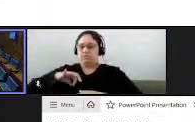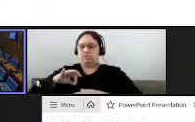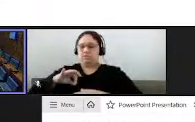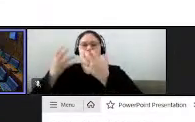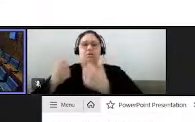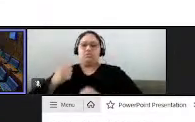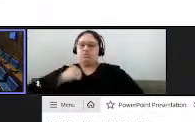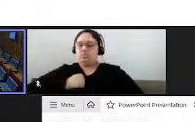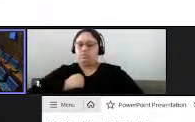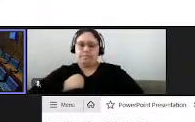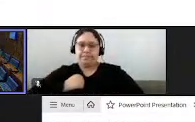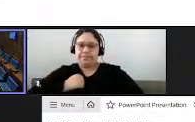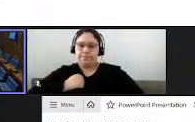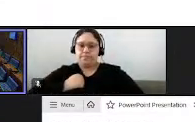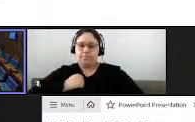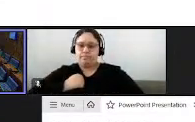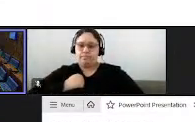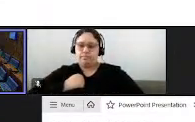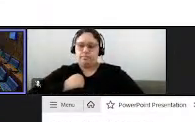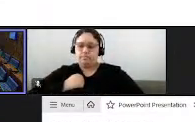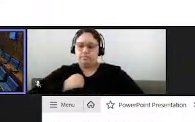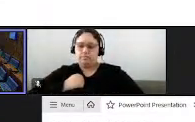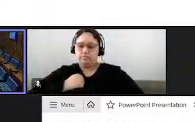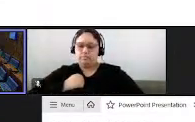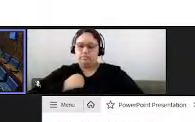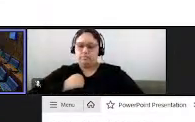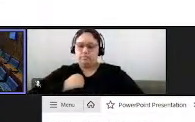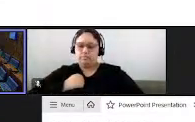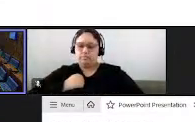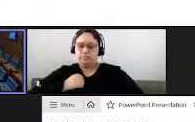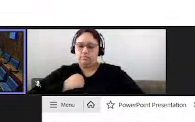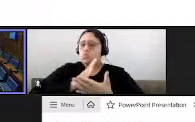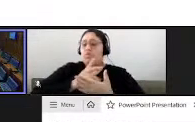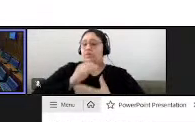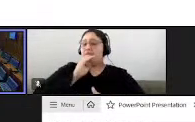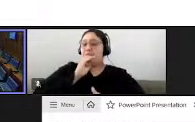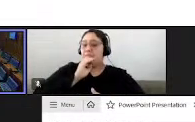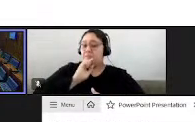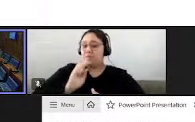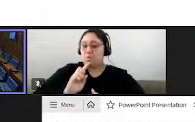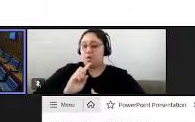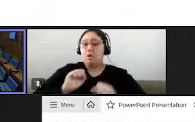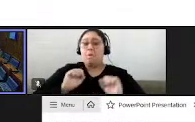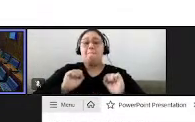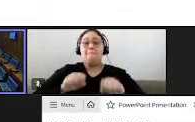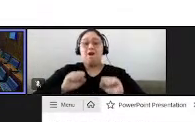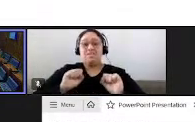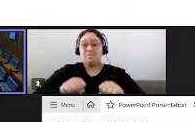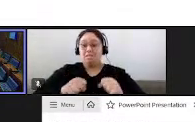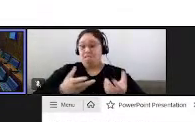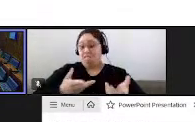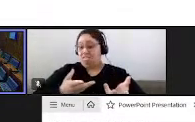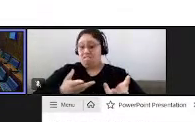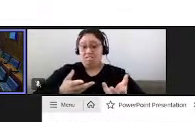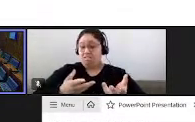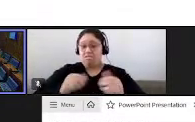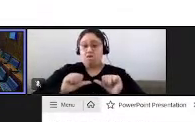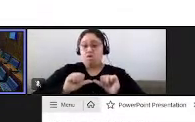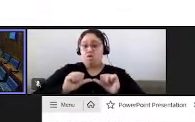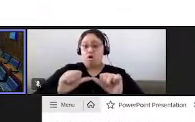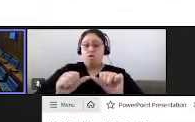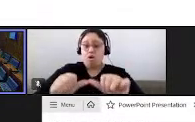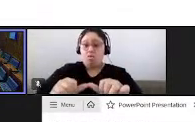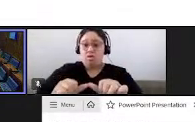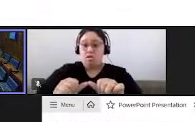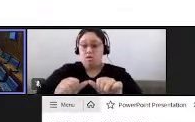the institution. And surely that means that the possibility it might be